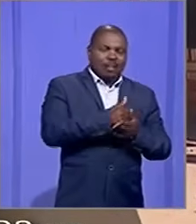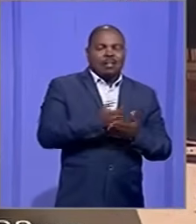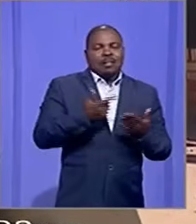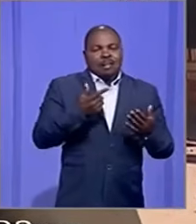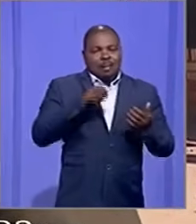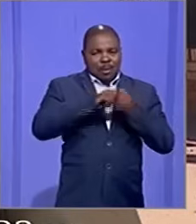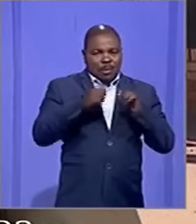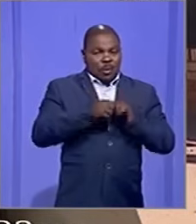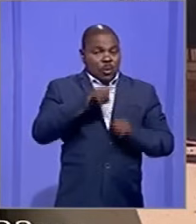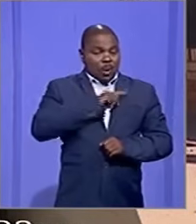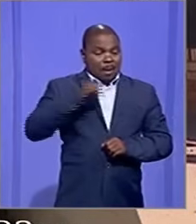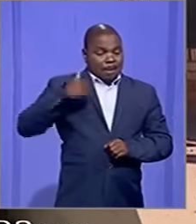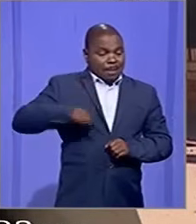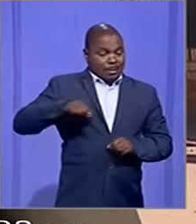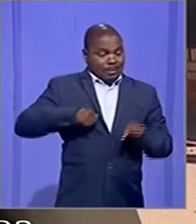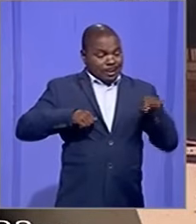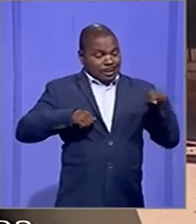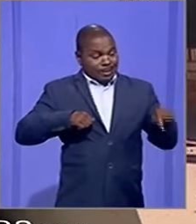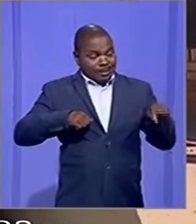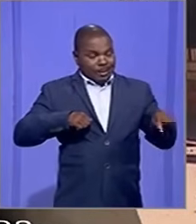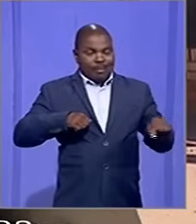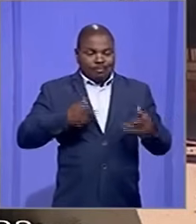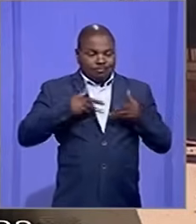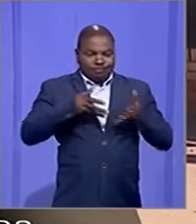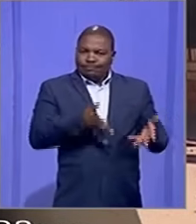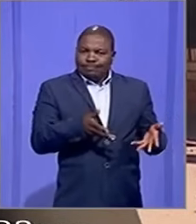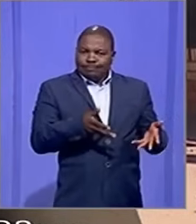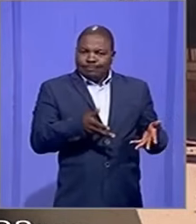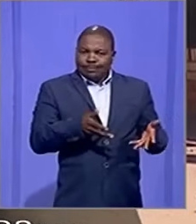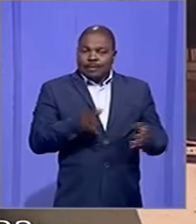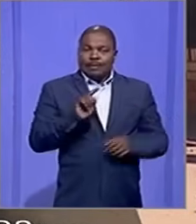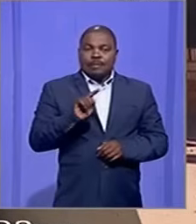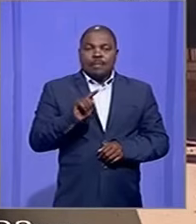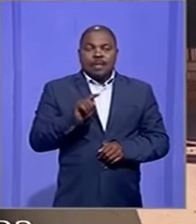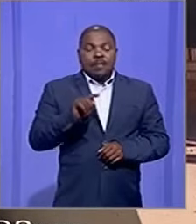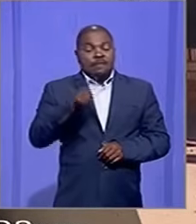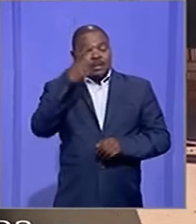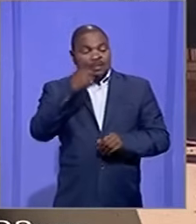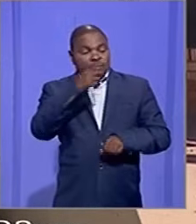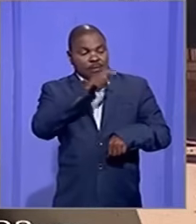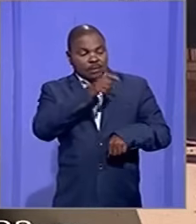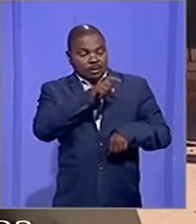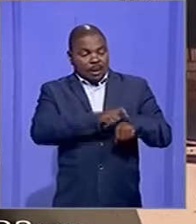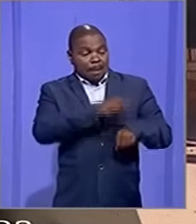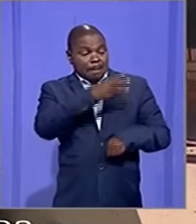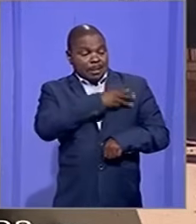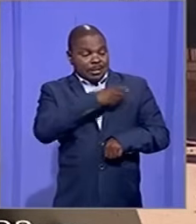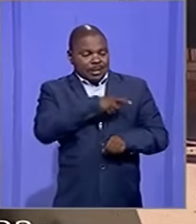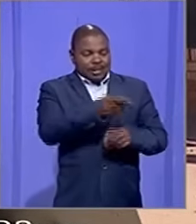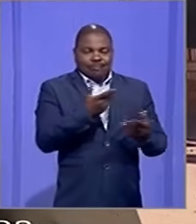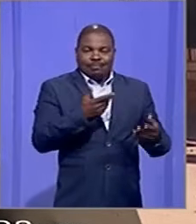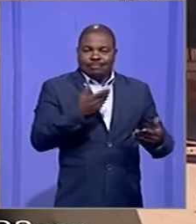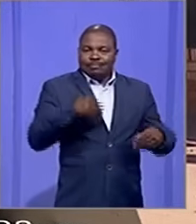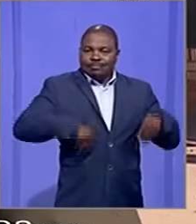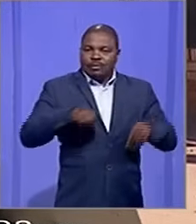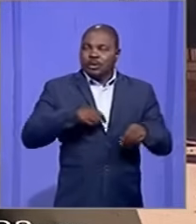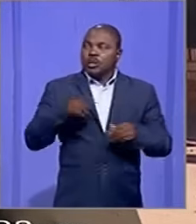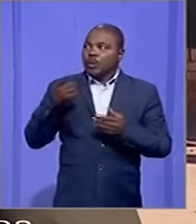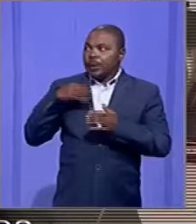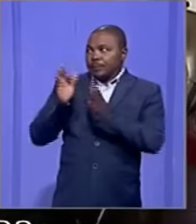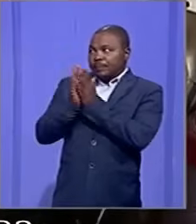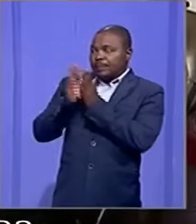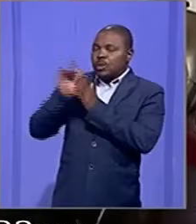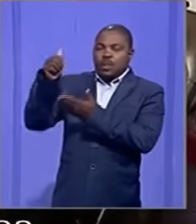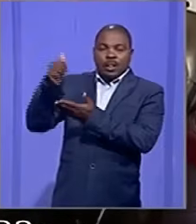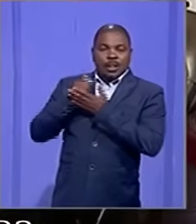tsa hao because of masipala o tla sa pela rona ene the first time managers ke tsona tse dingwe go di etsa ntho tsena, so re kopa thuso jalo ka baahi ba